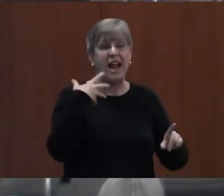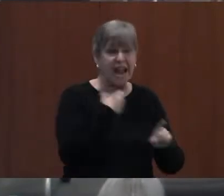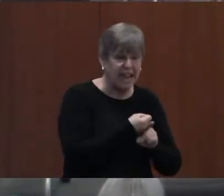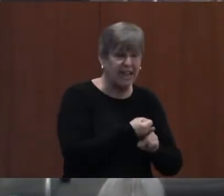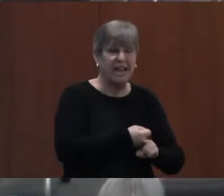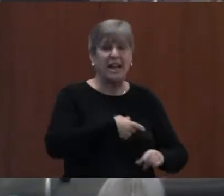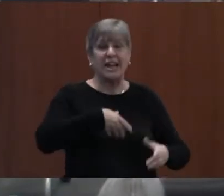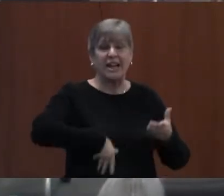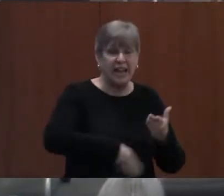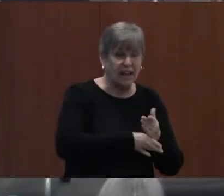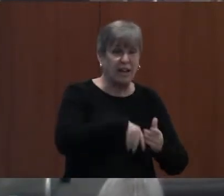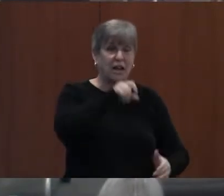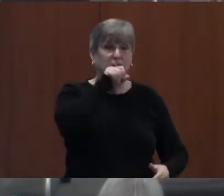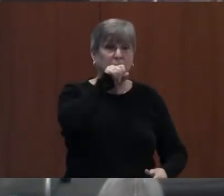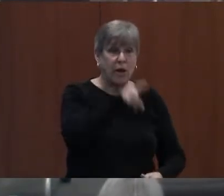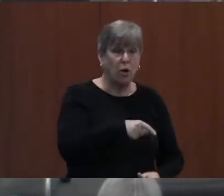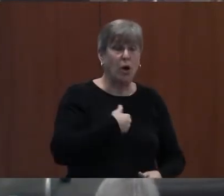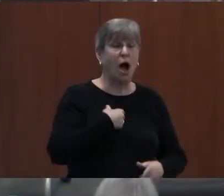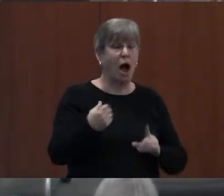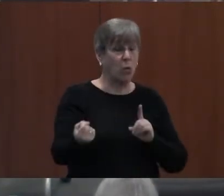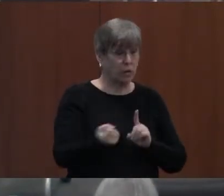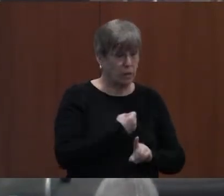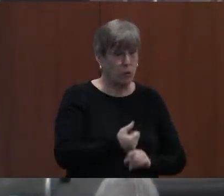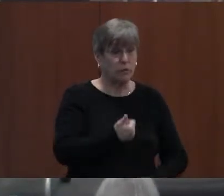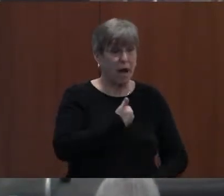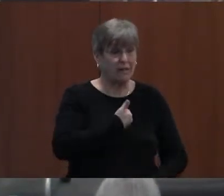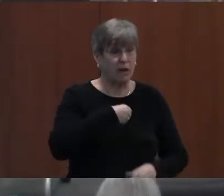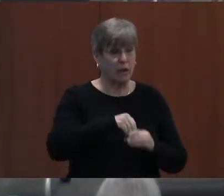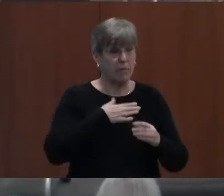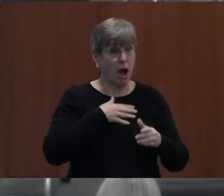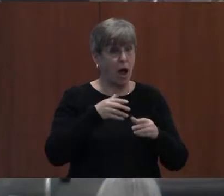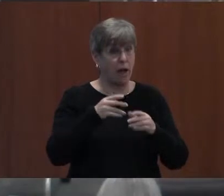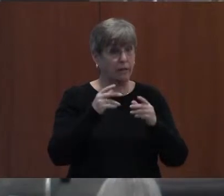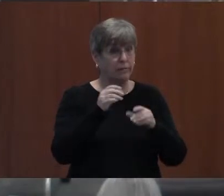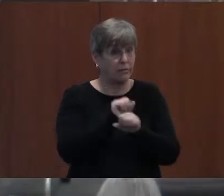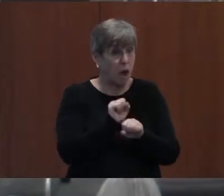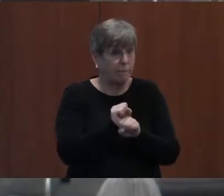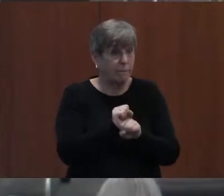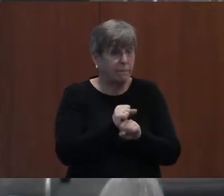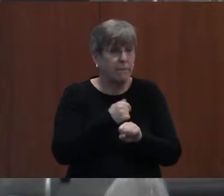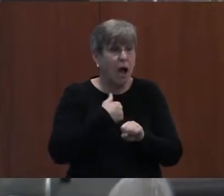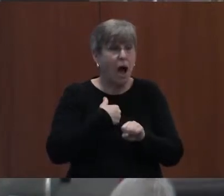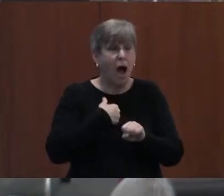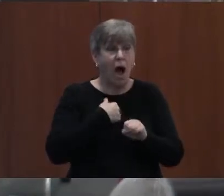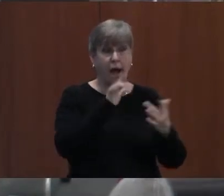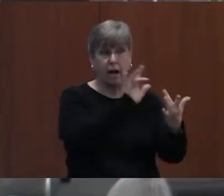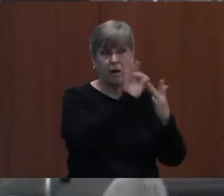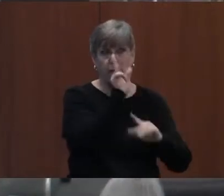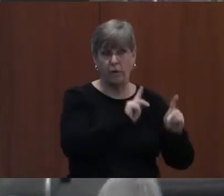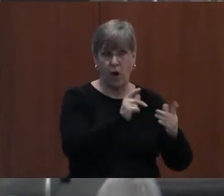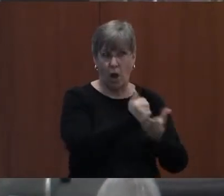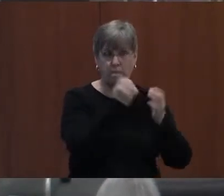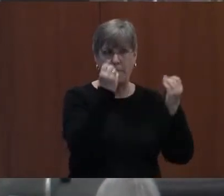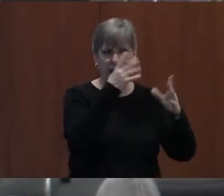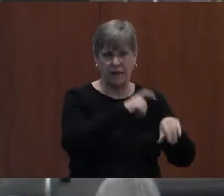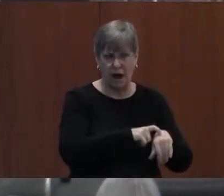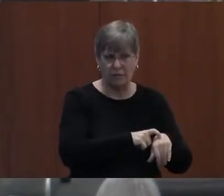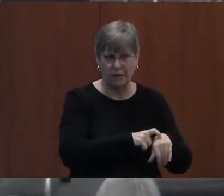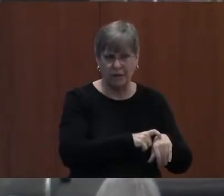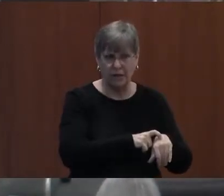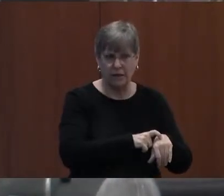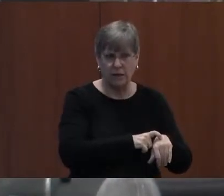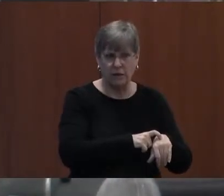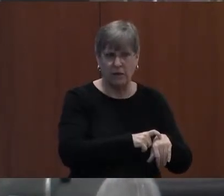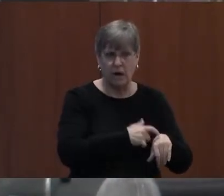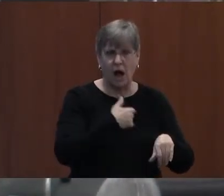on. I was abused in my position. I reached out for help countless times. I even